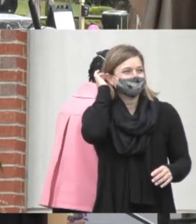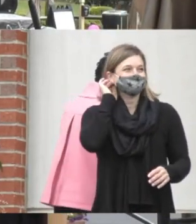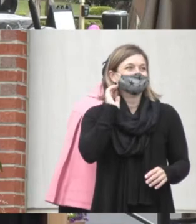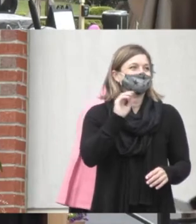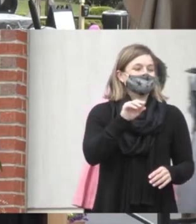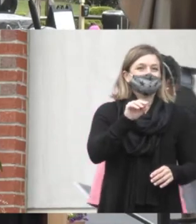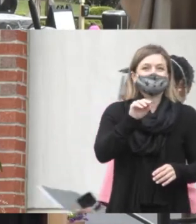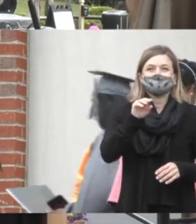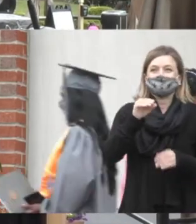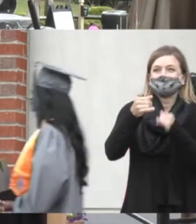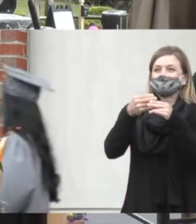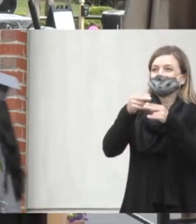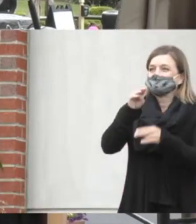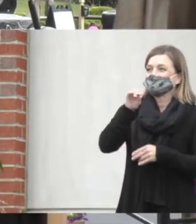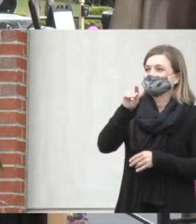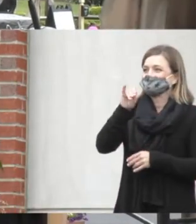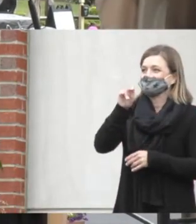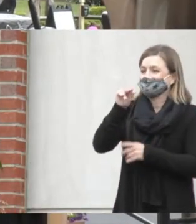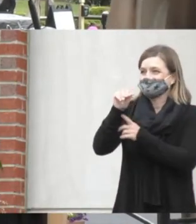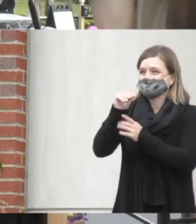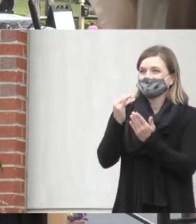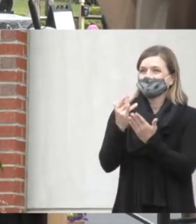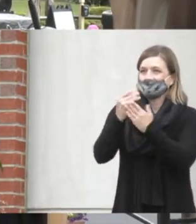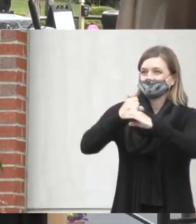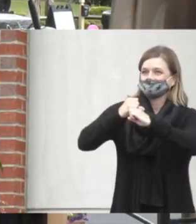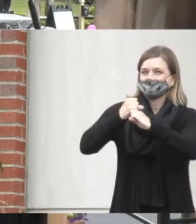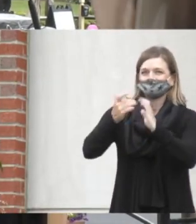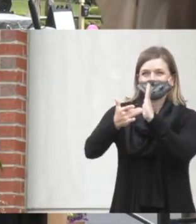Yomai Martinez, Fire Protection Technology.